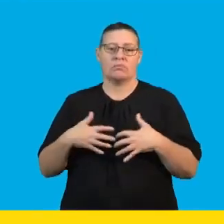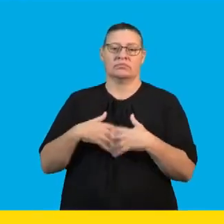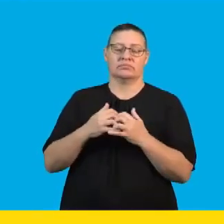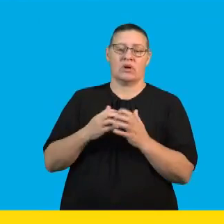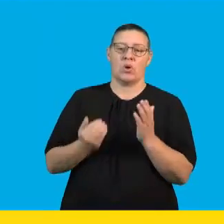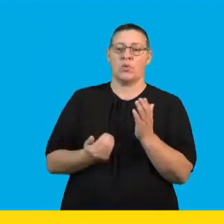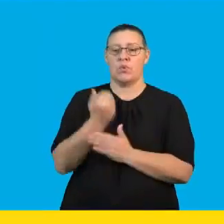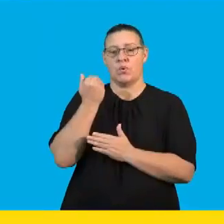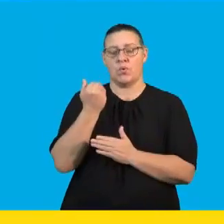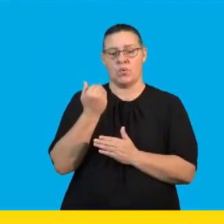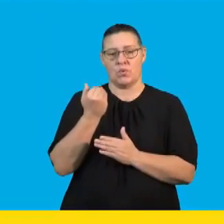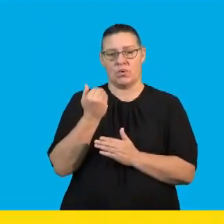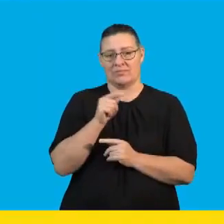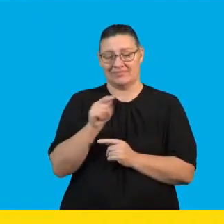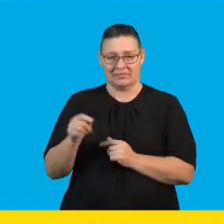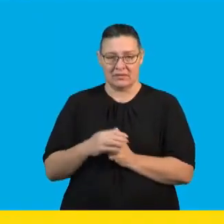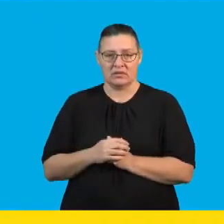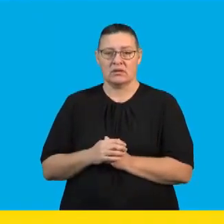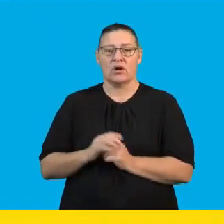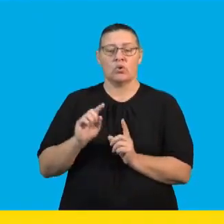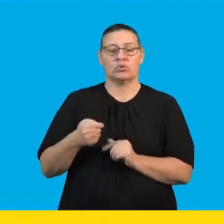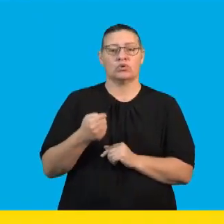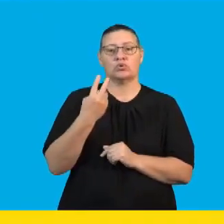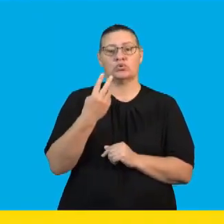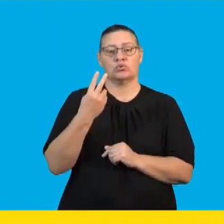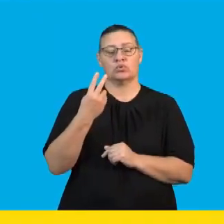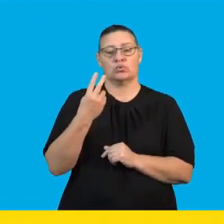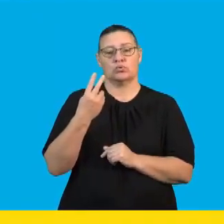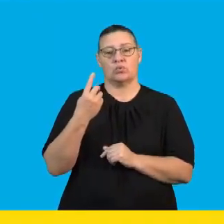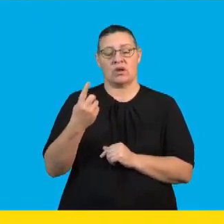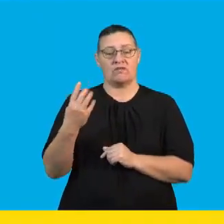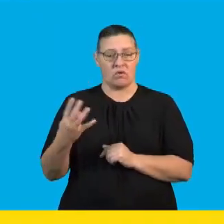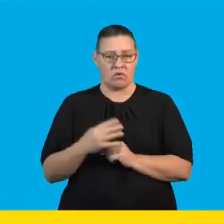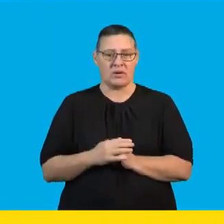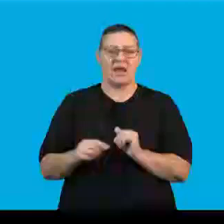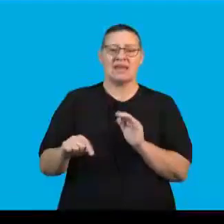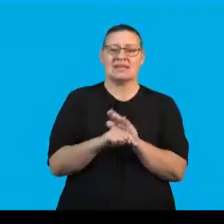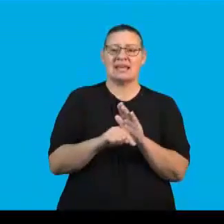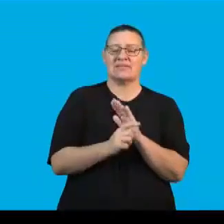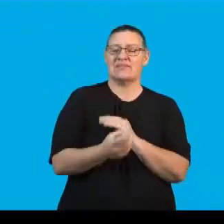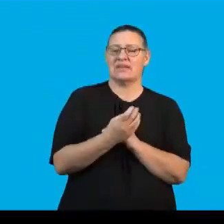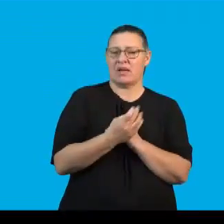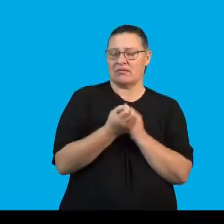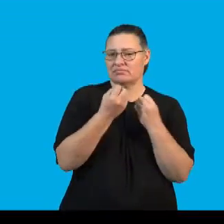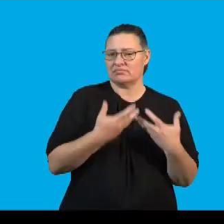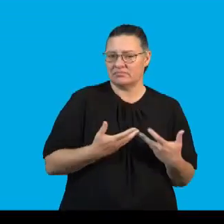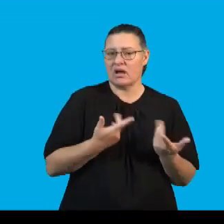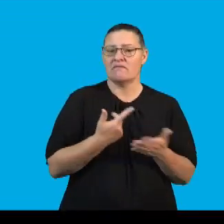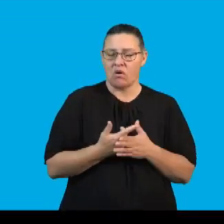also the formation of new follicles. Question 214, state the importance of negative